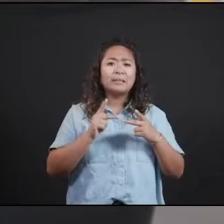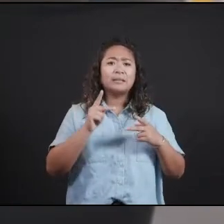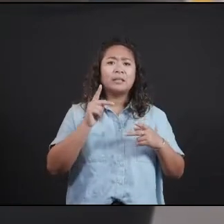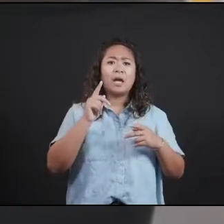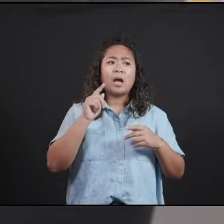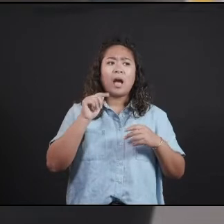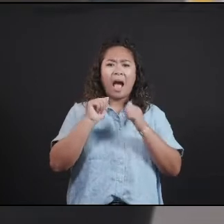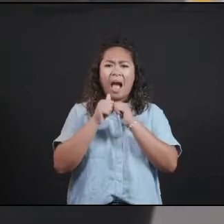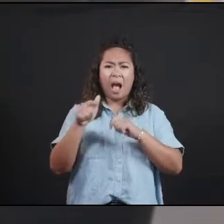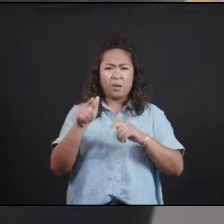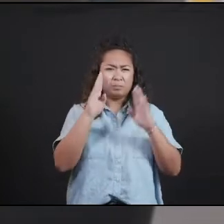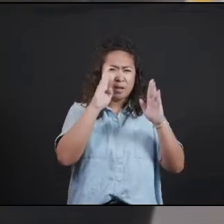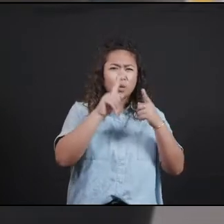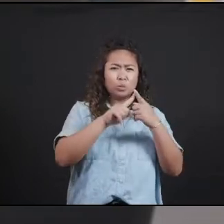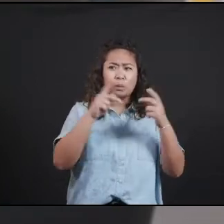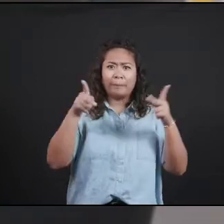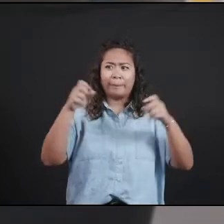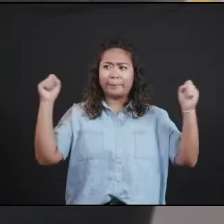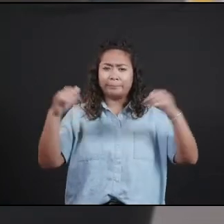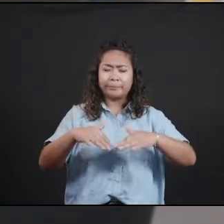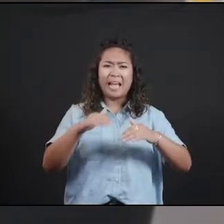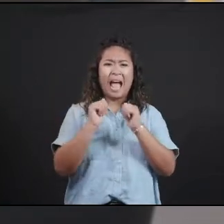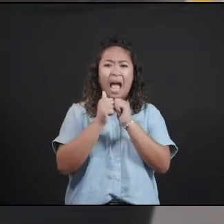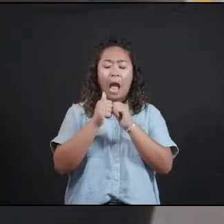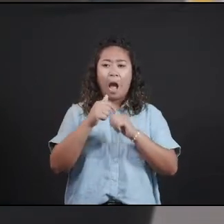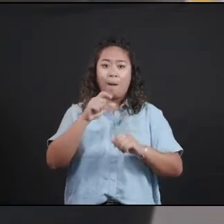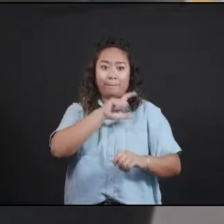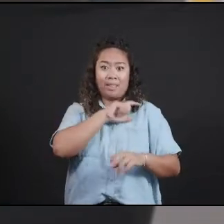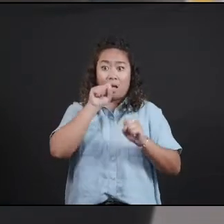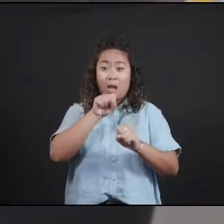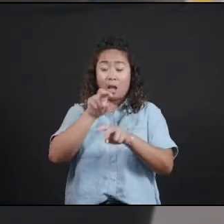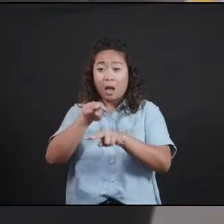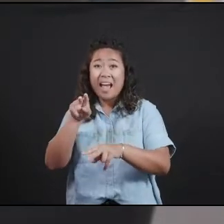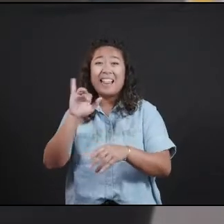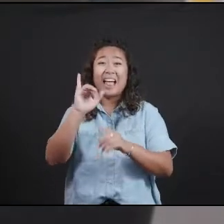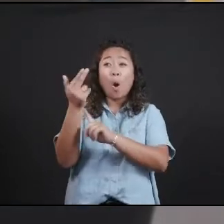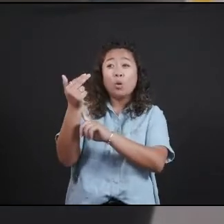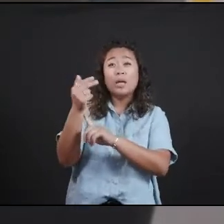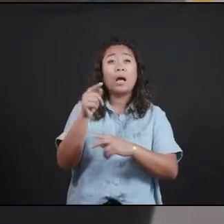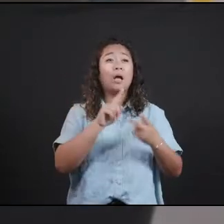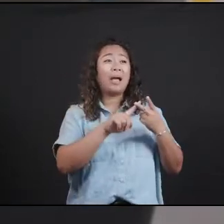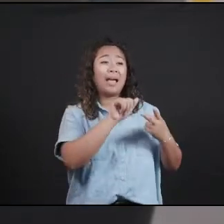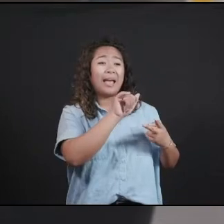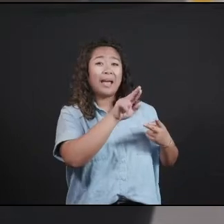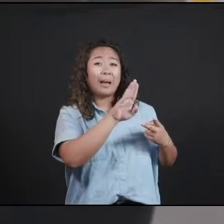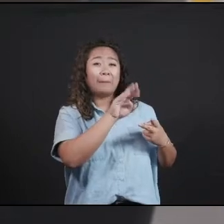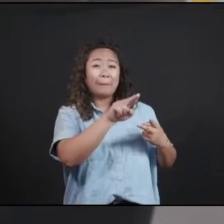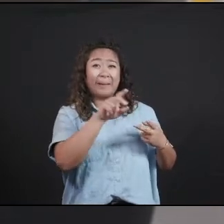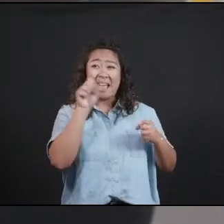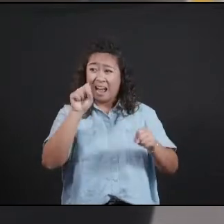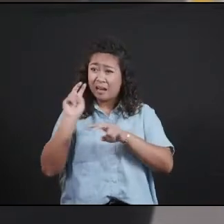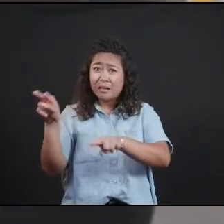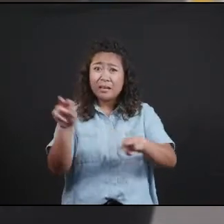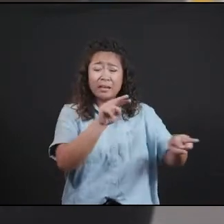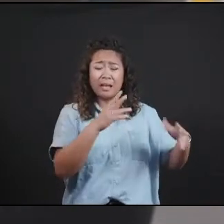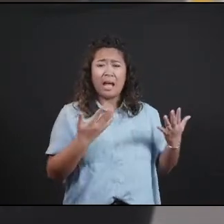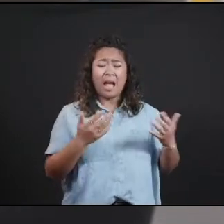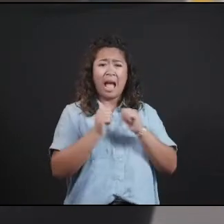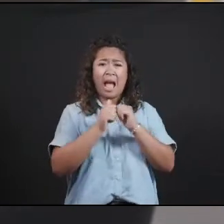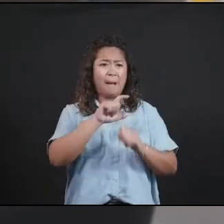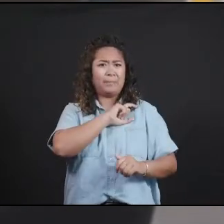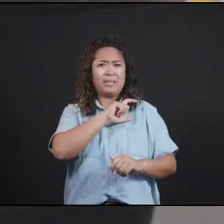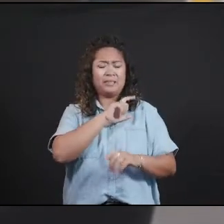out too. So American is the one airline that I know definitely is flying in and out of the territory daily thus far. We haven't